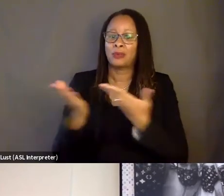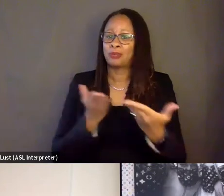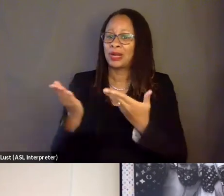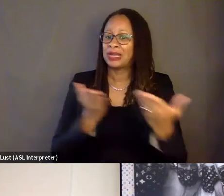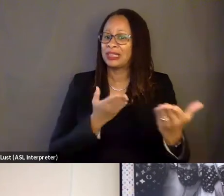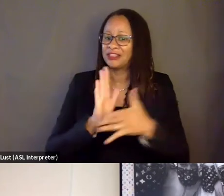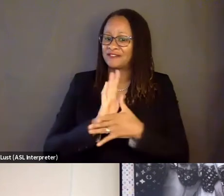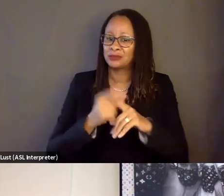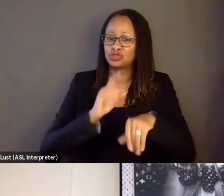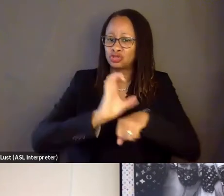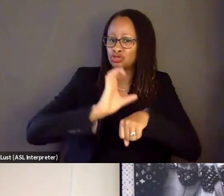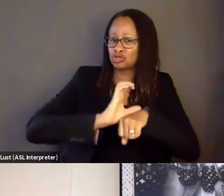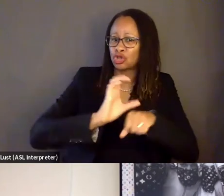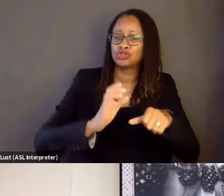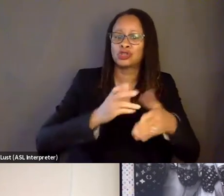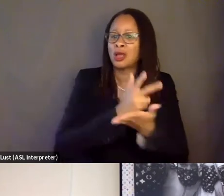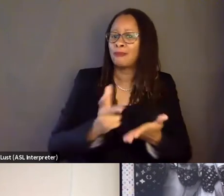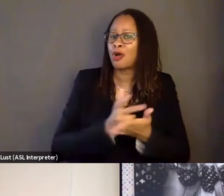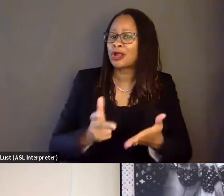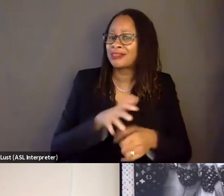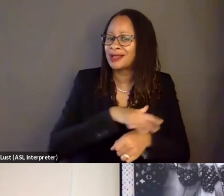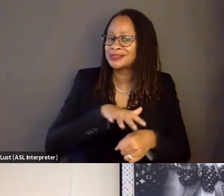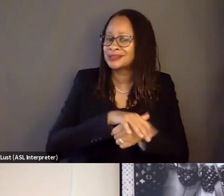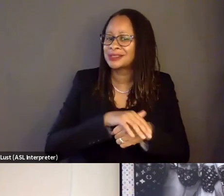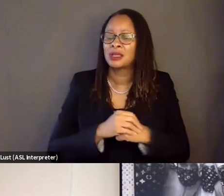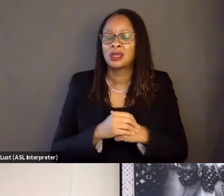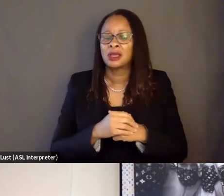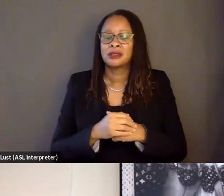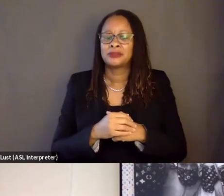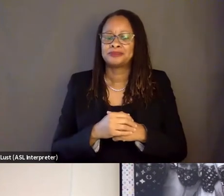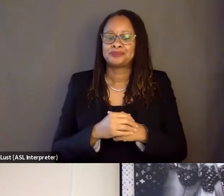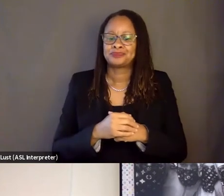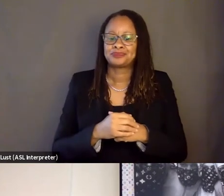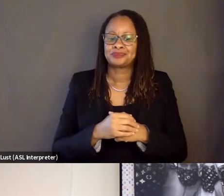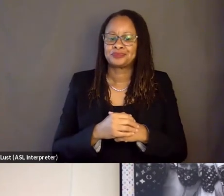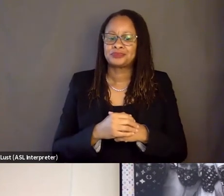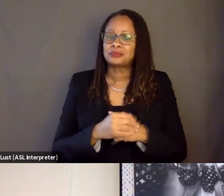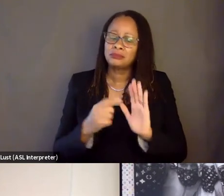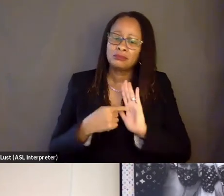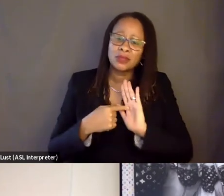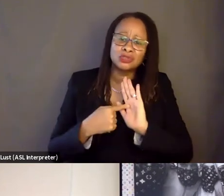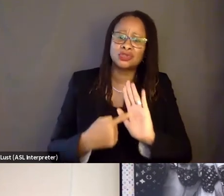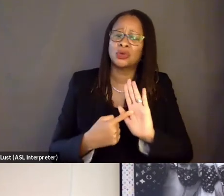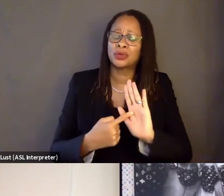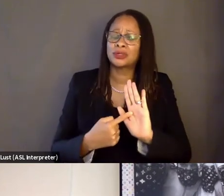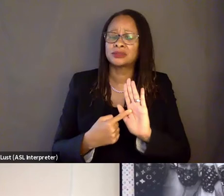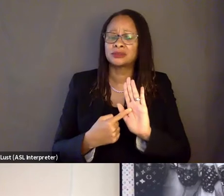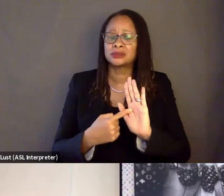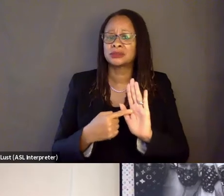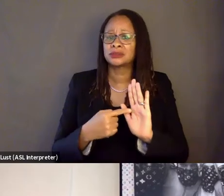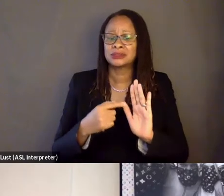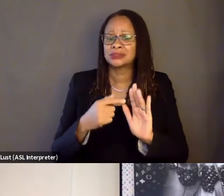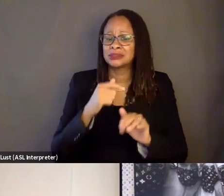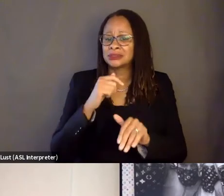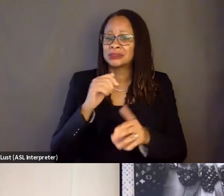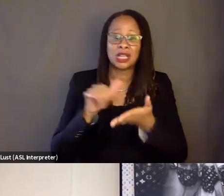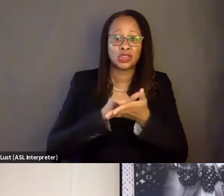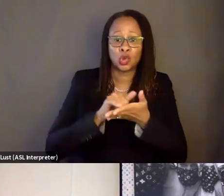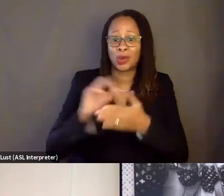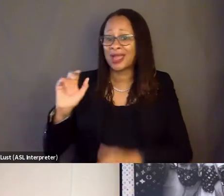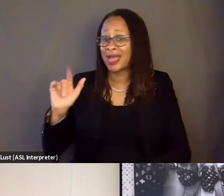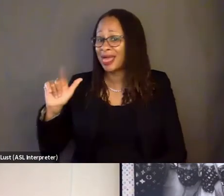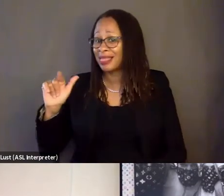film to church parking lots. And, you know, it's showing not in New York and LA only. It's